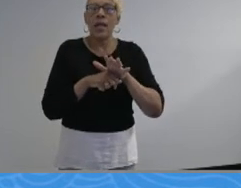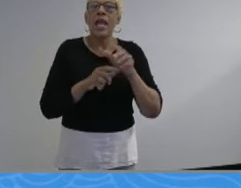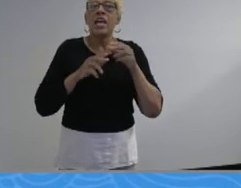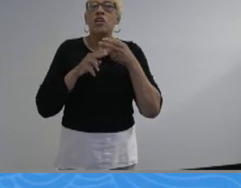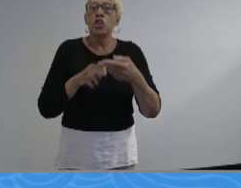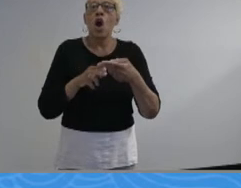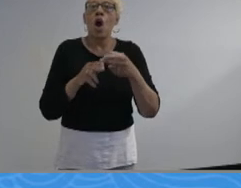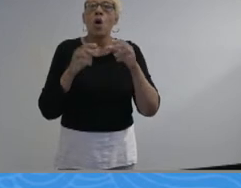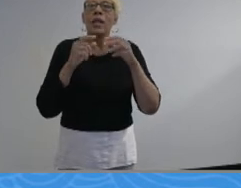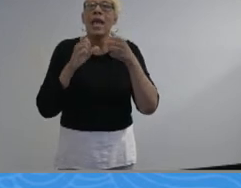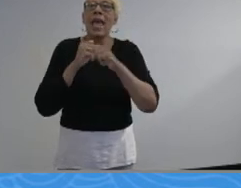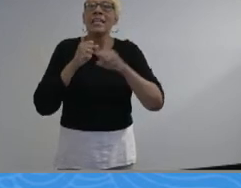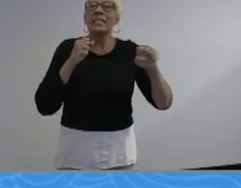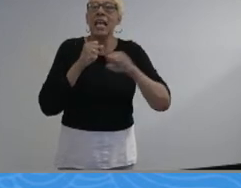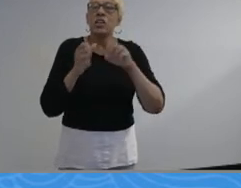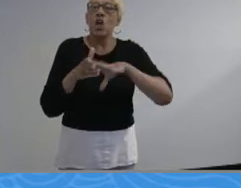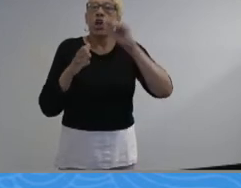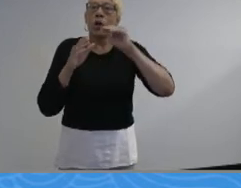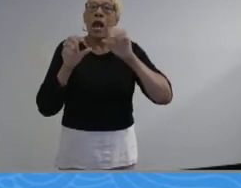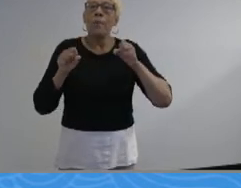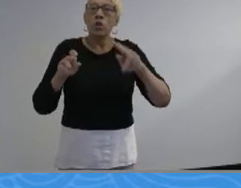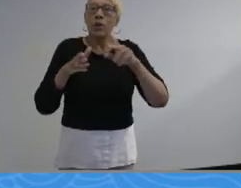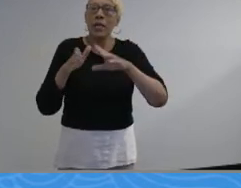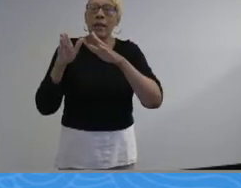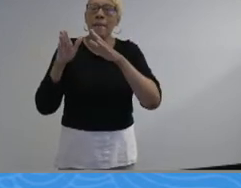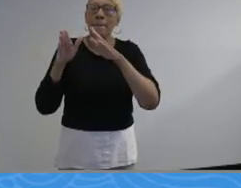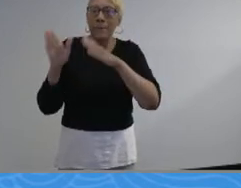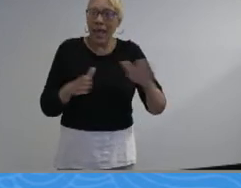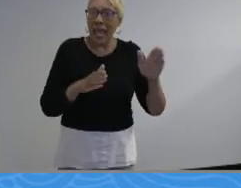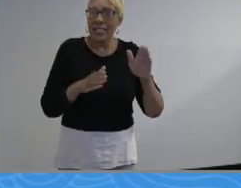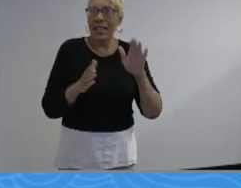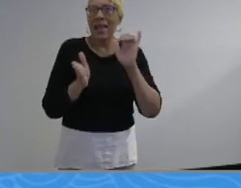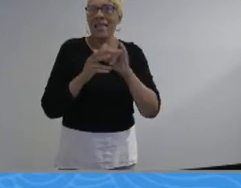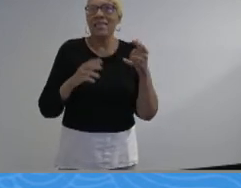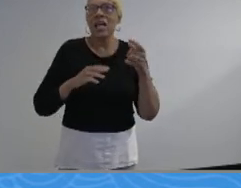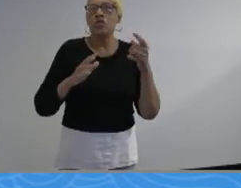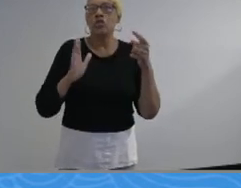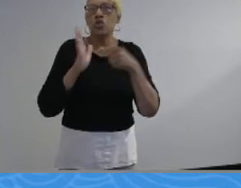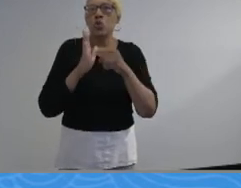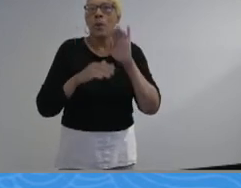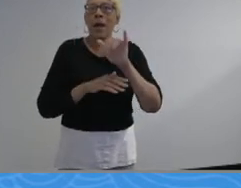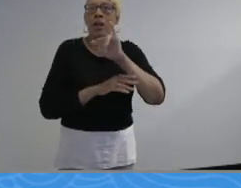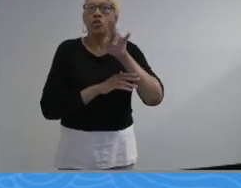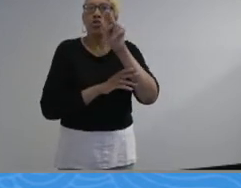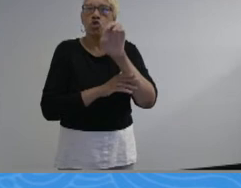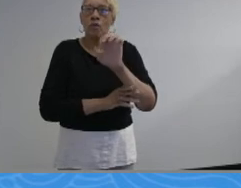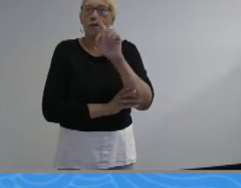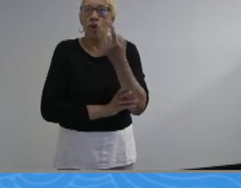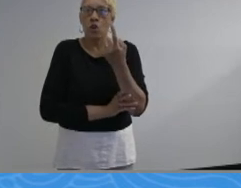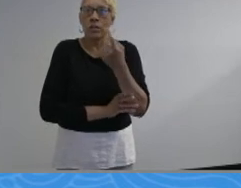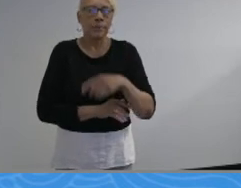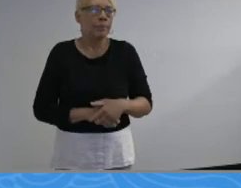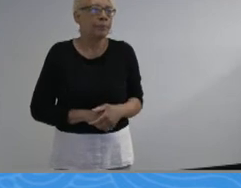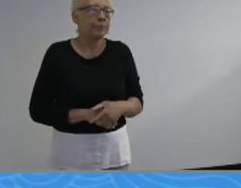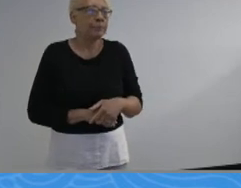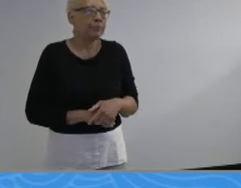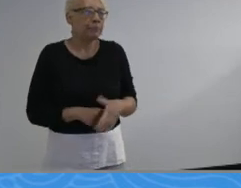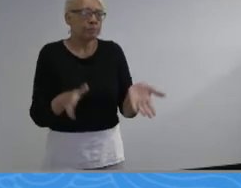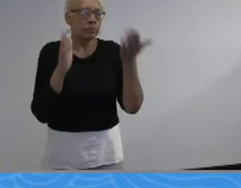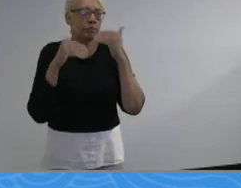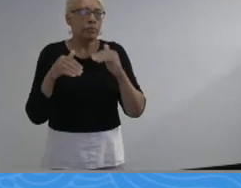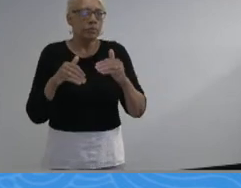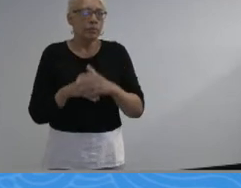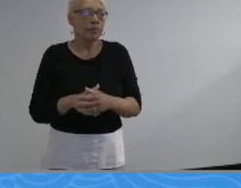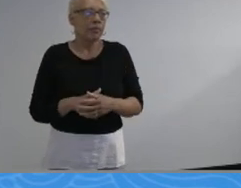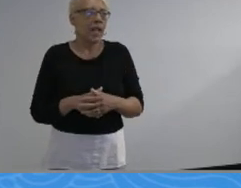Learning Opportunity Plans. And those are due by June 1st. But make sure you have input in that as well. Next slide. I'm